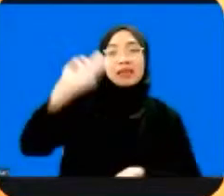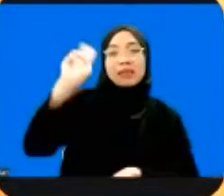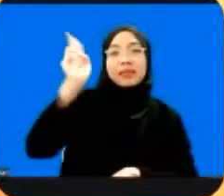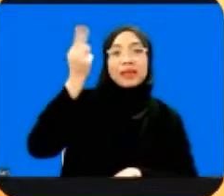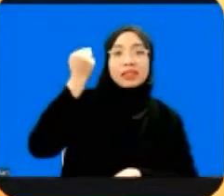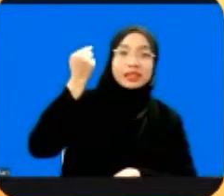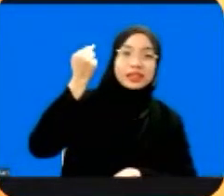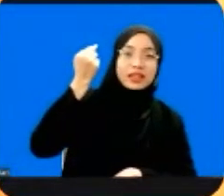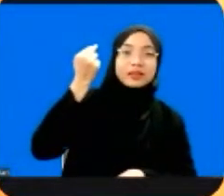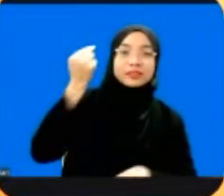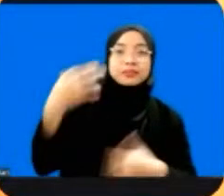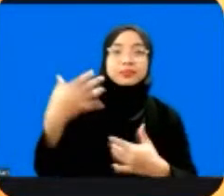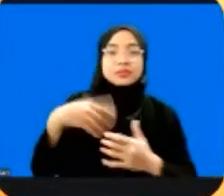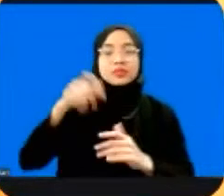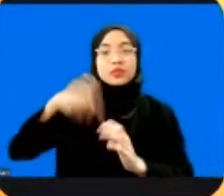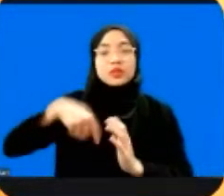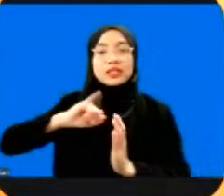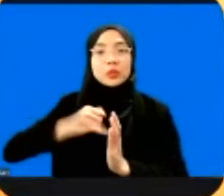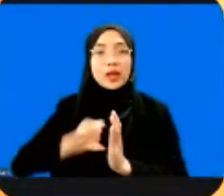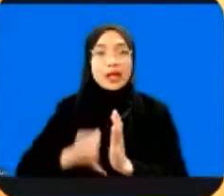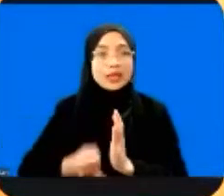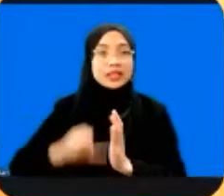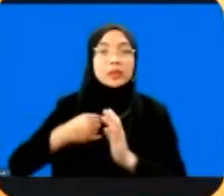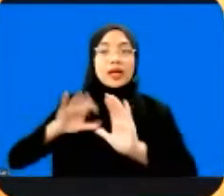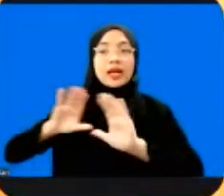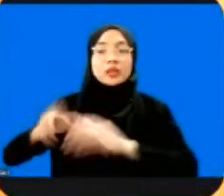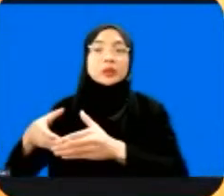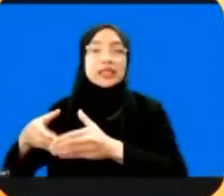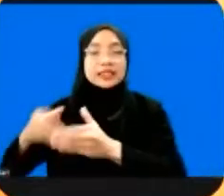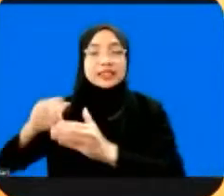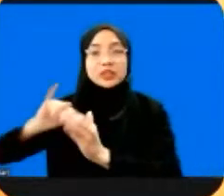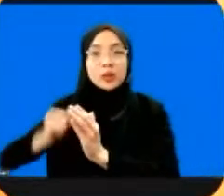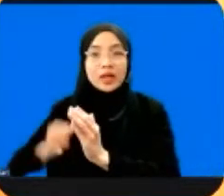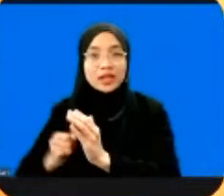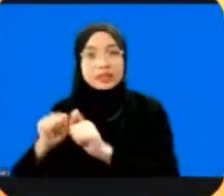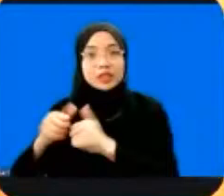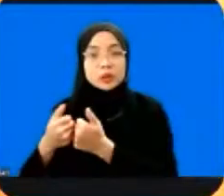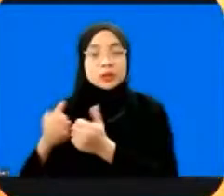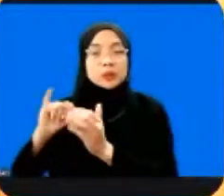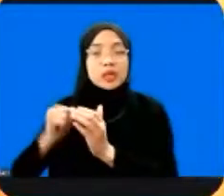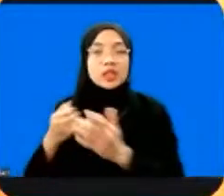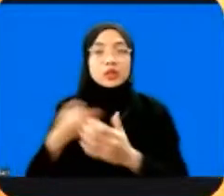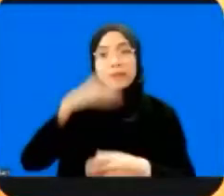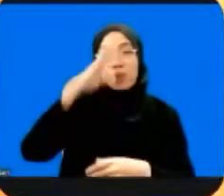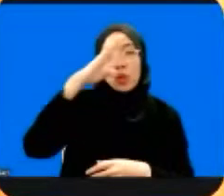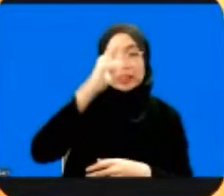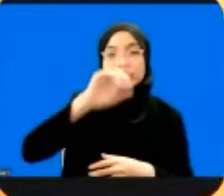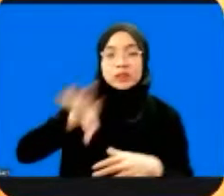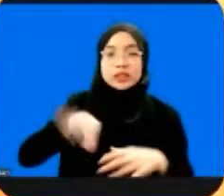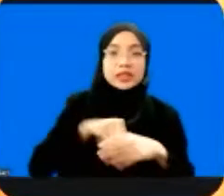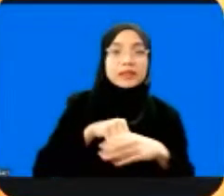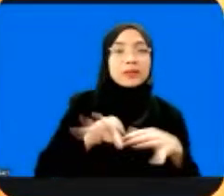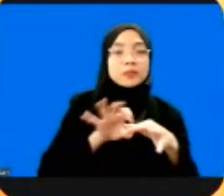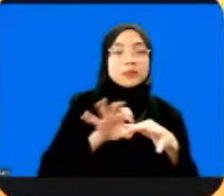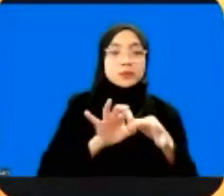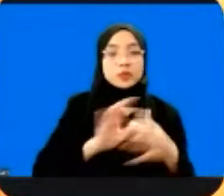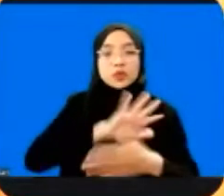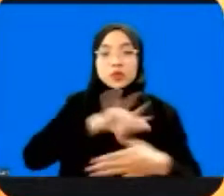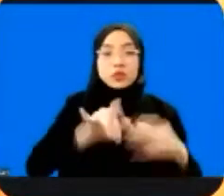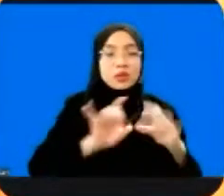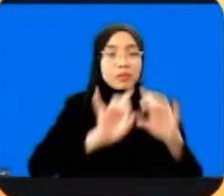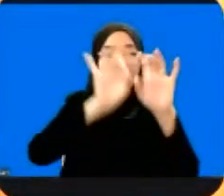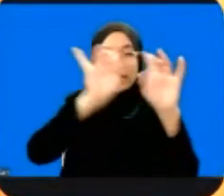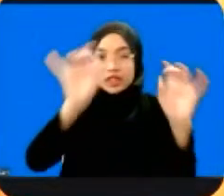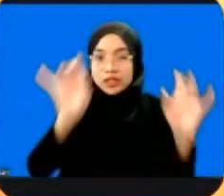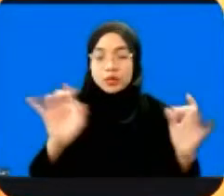Alliance, and also from the police and so on. We also make the short documentary